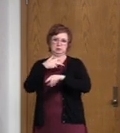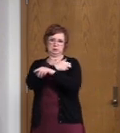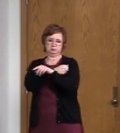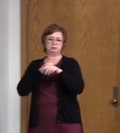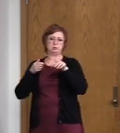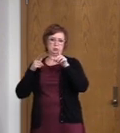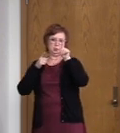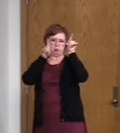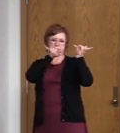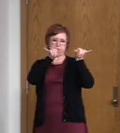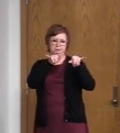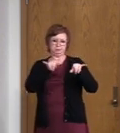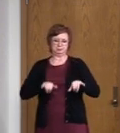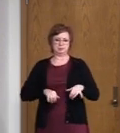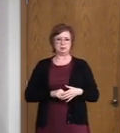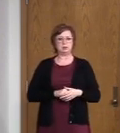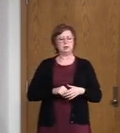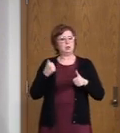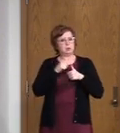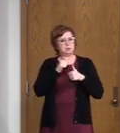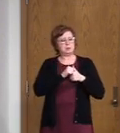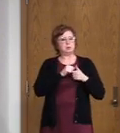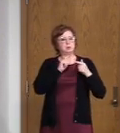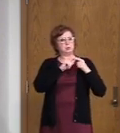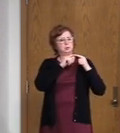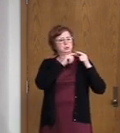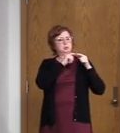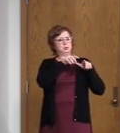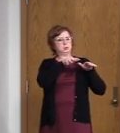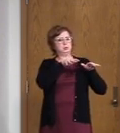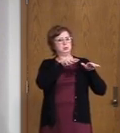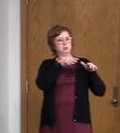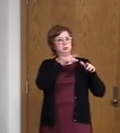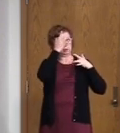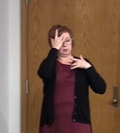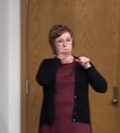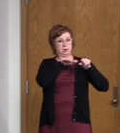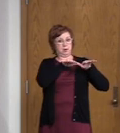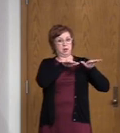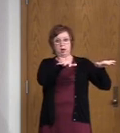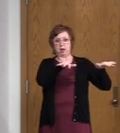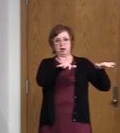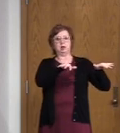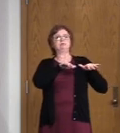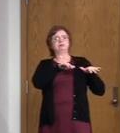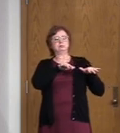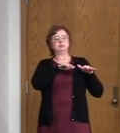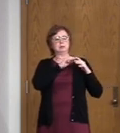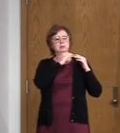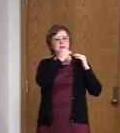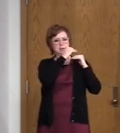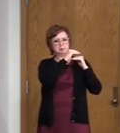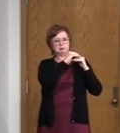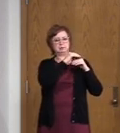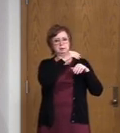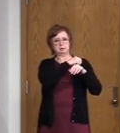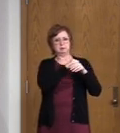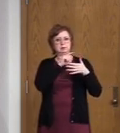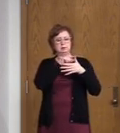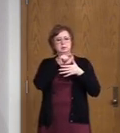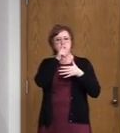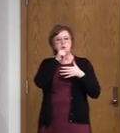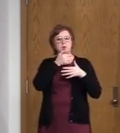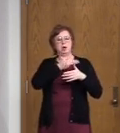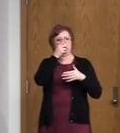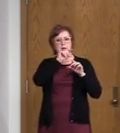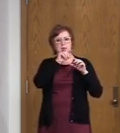we began this pandemic and trying to contain, mitigate, and delay the virus. But it is certainly the goals of the immunization program is to protect those most high risk